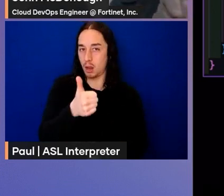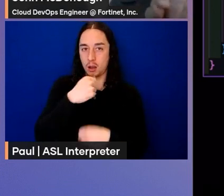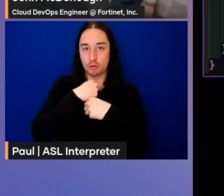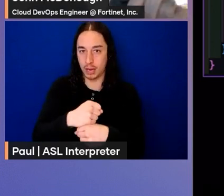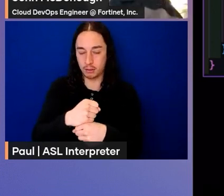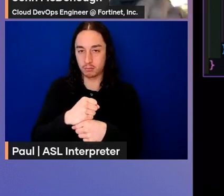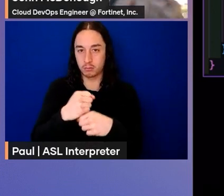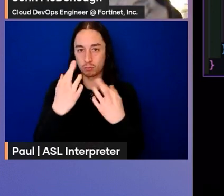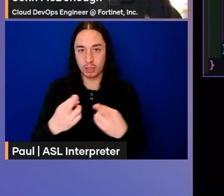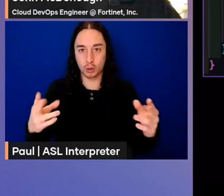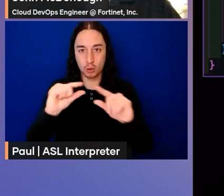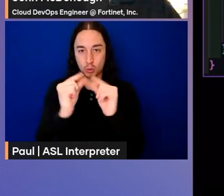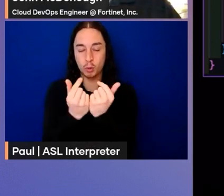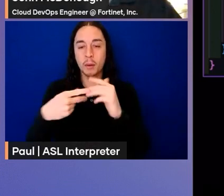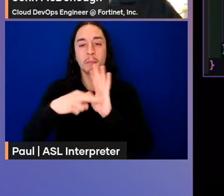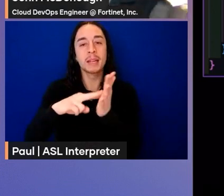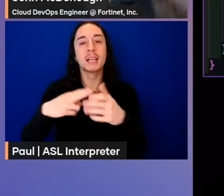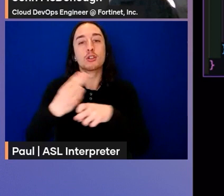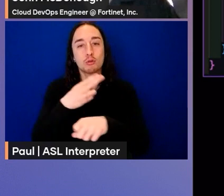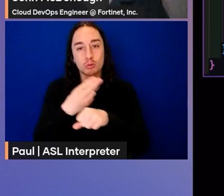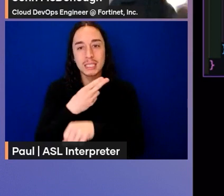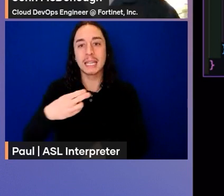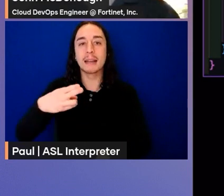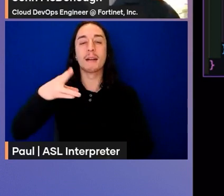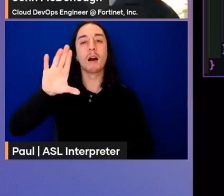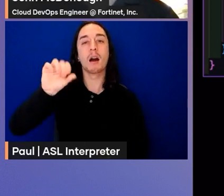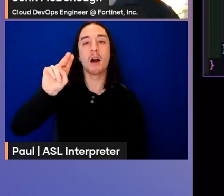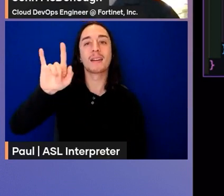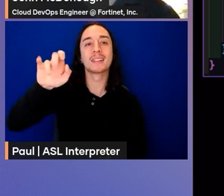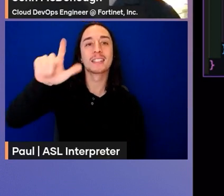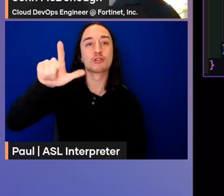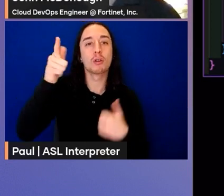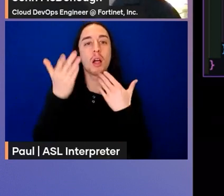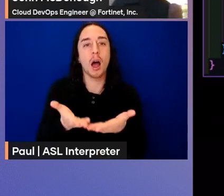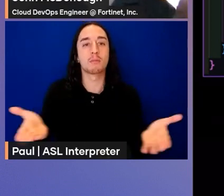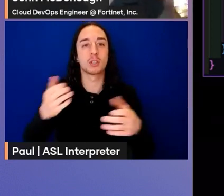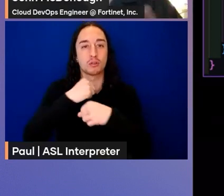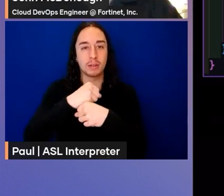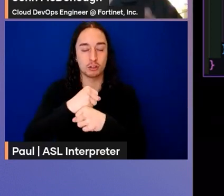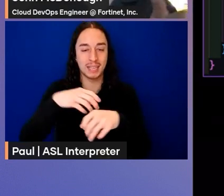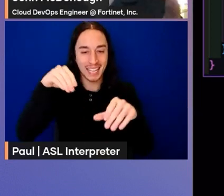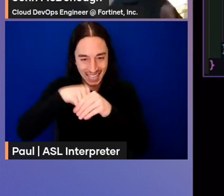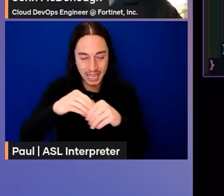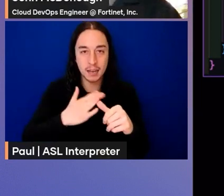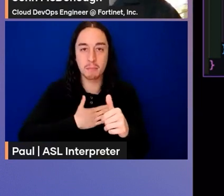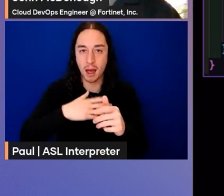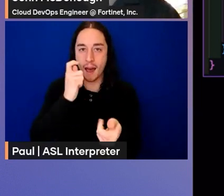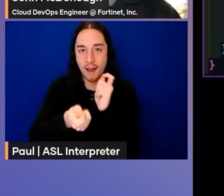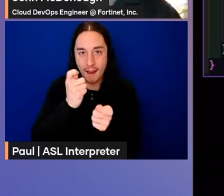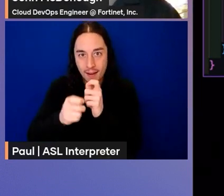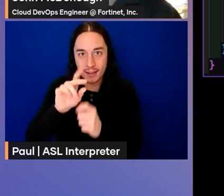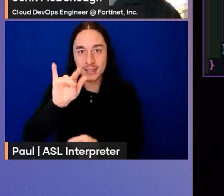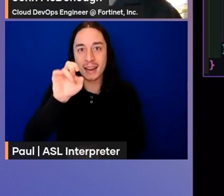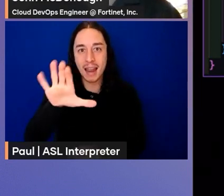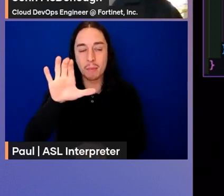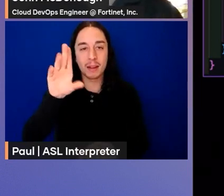conditional object creation in my dynamic data to determine if I want to create a resource group or